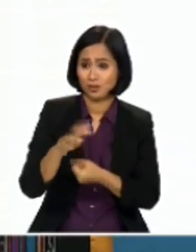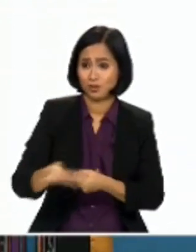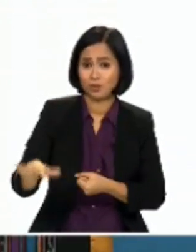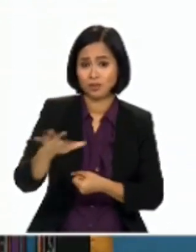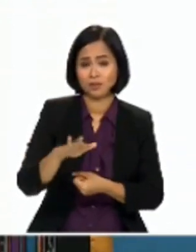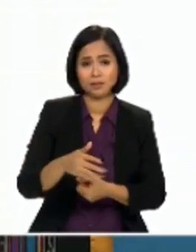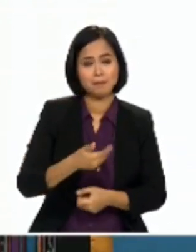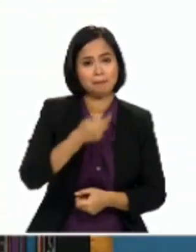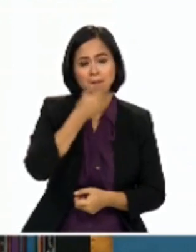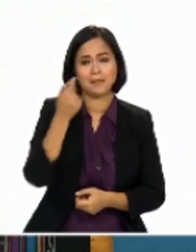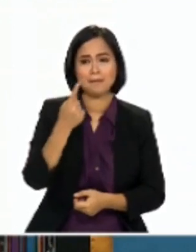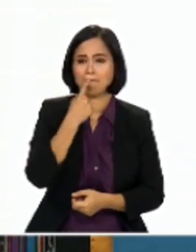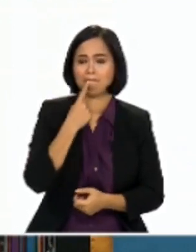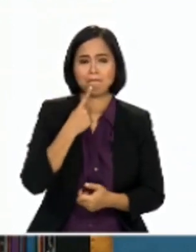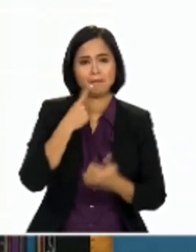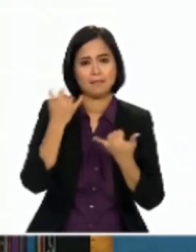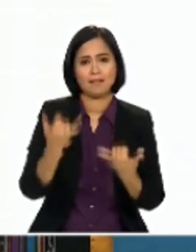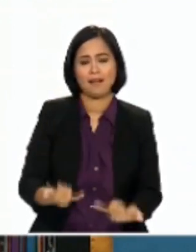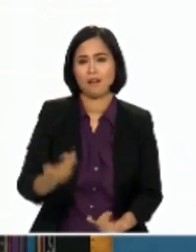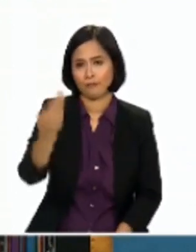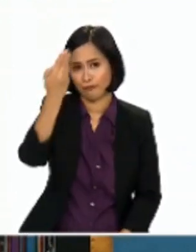better tell me now.